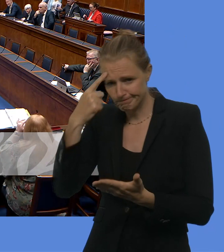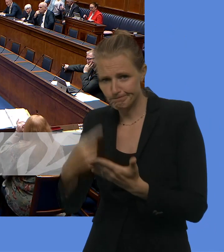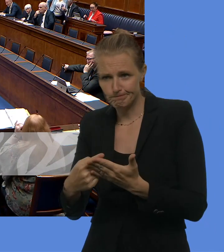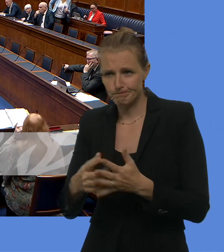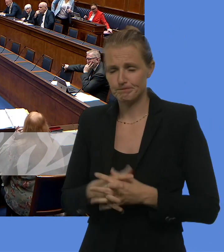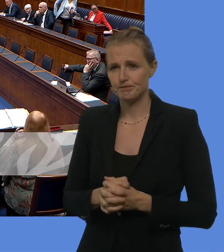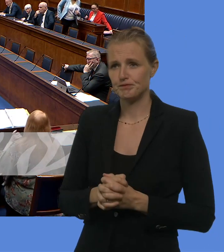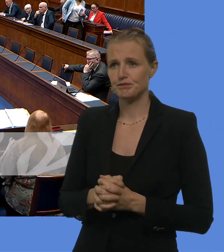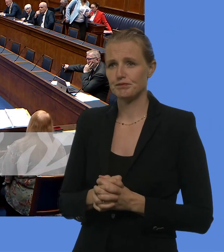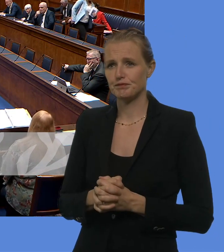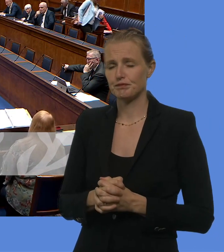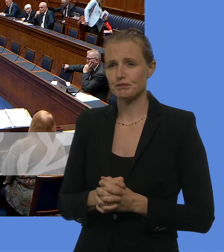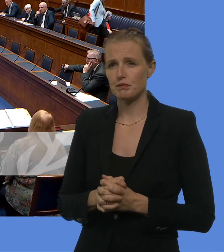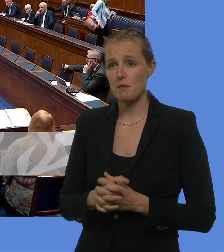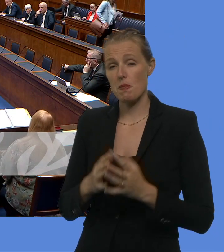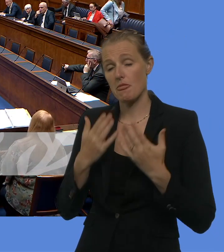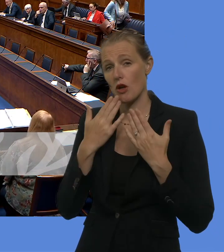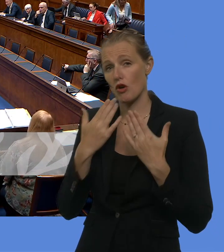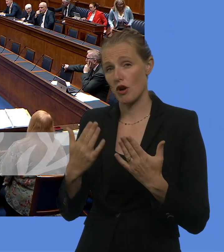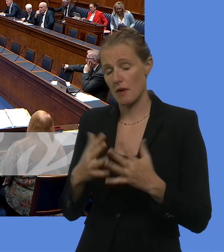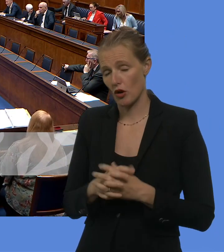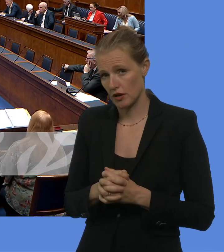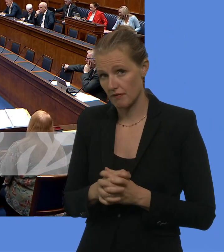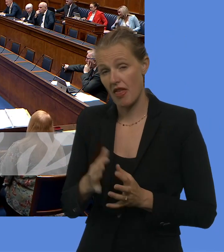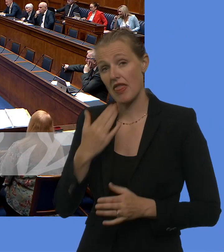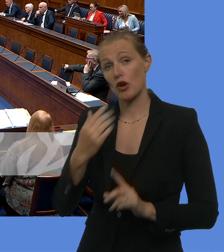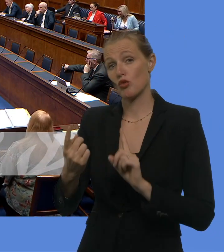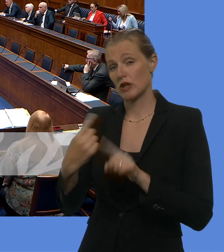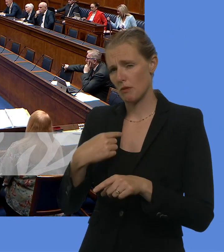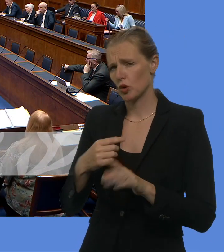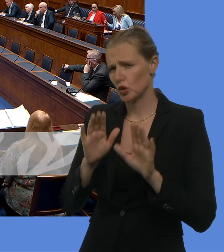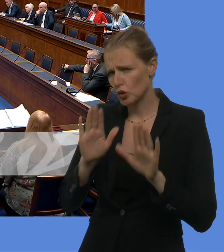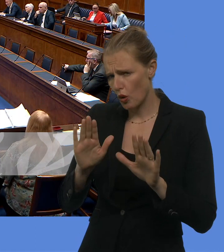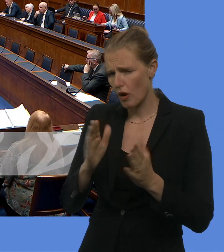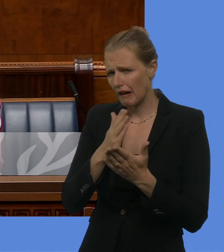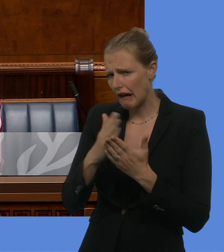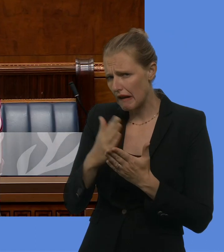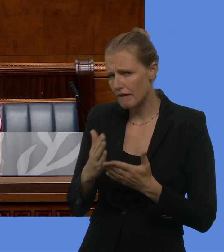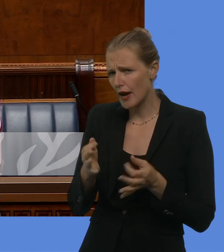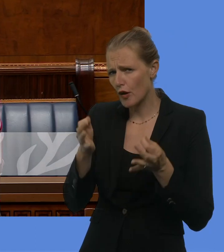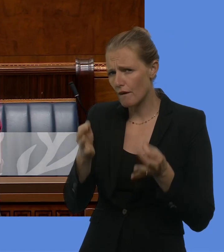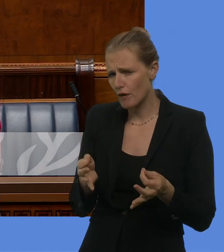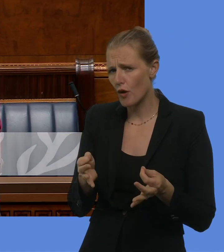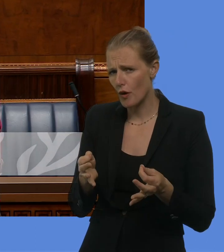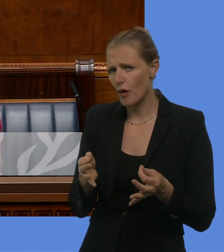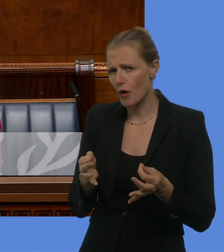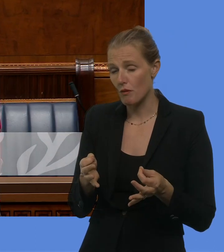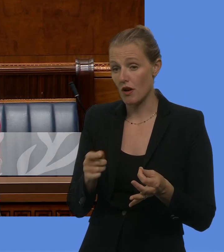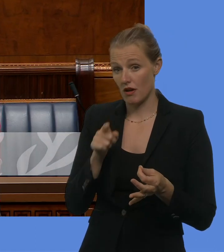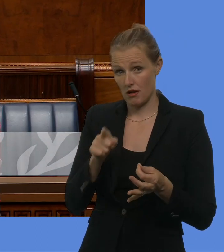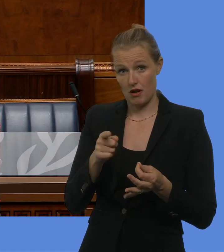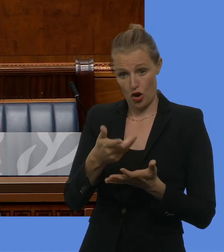Still. Thank you, Minister, and thank you for your response. So can you confirm then, based on the responses to